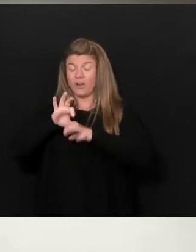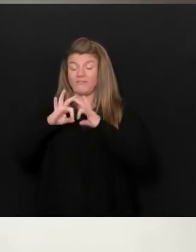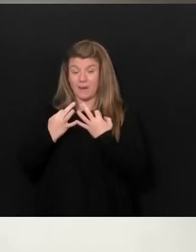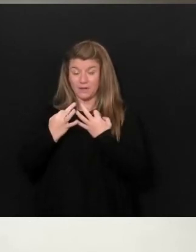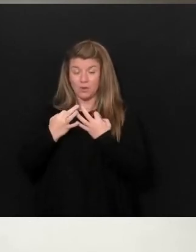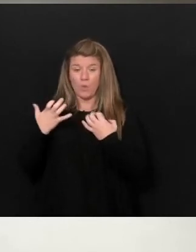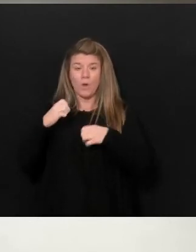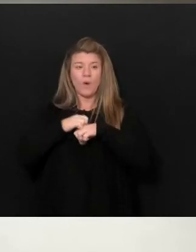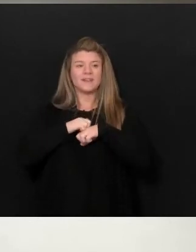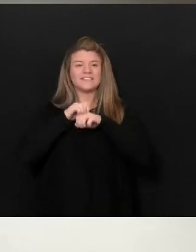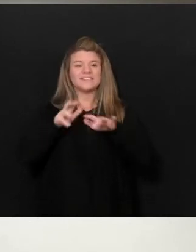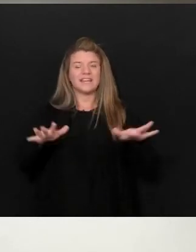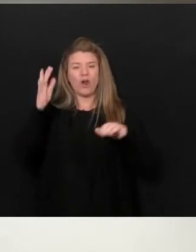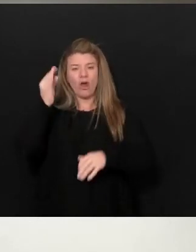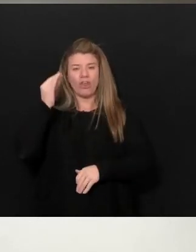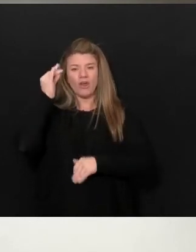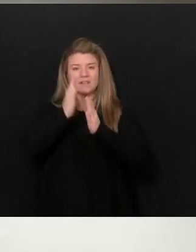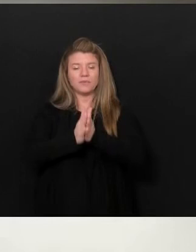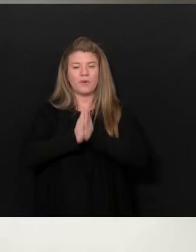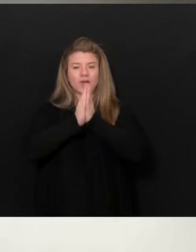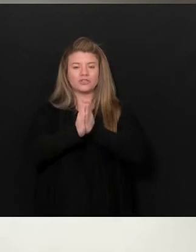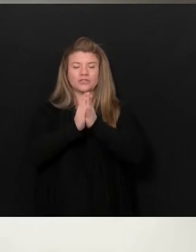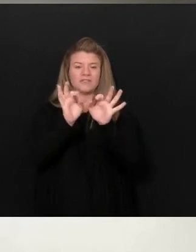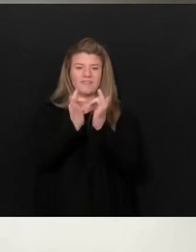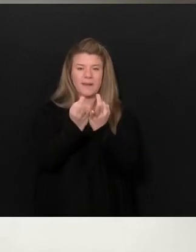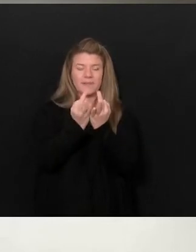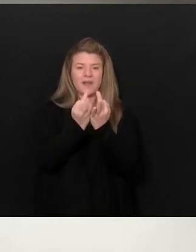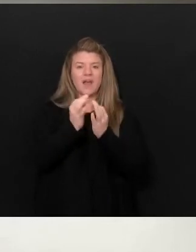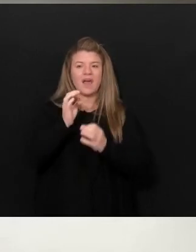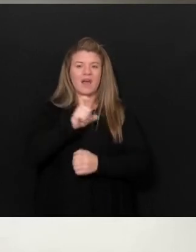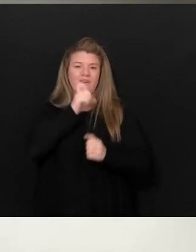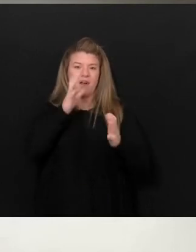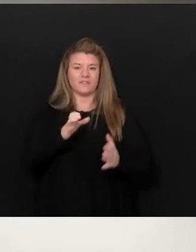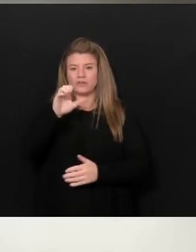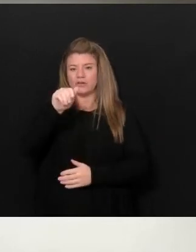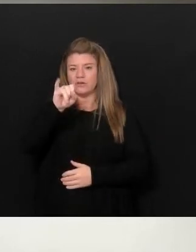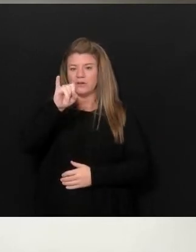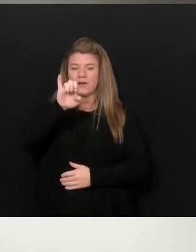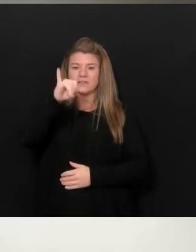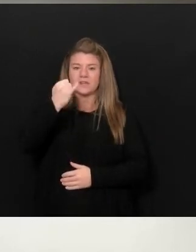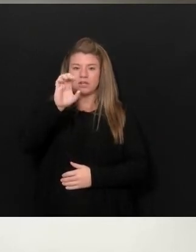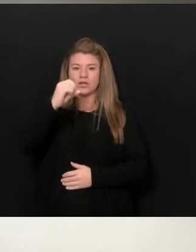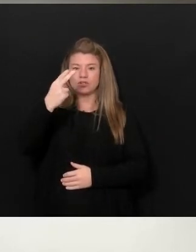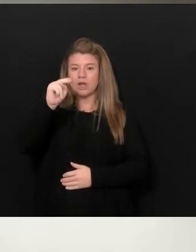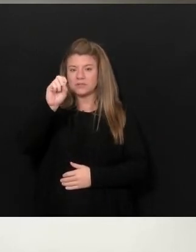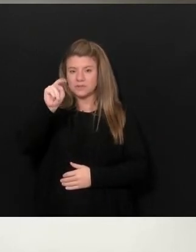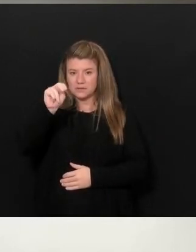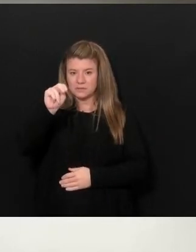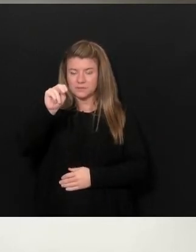we send out our thoughts and prayers to the family of Officer Cassie Johnson, our